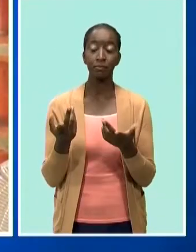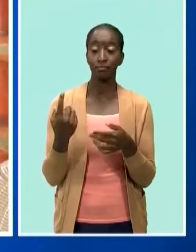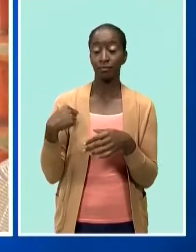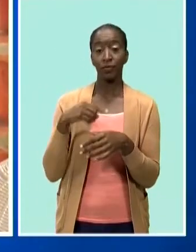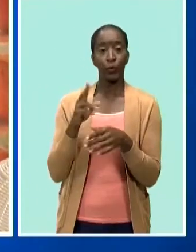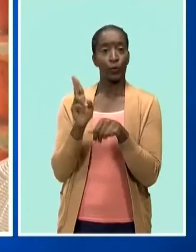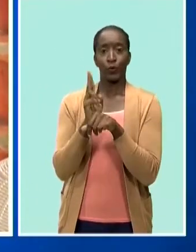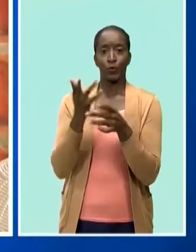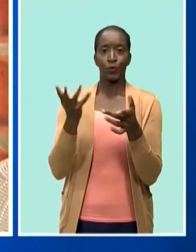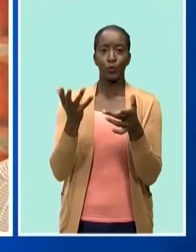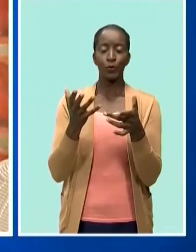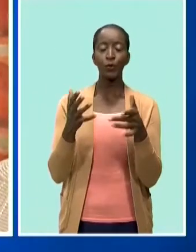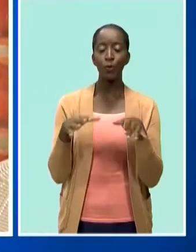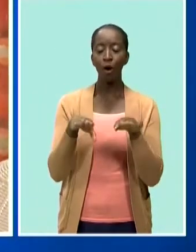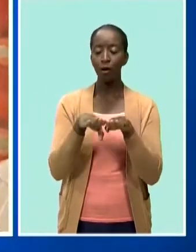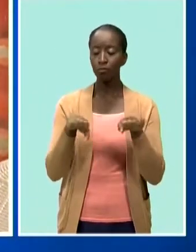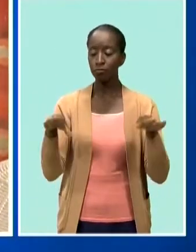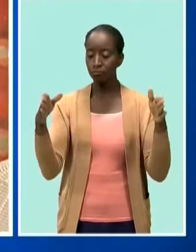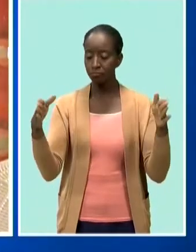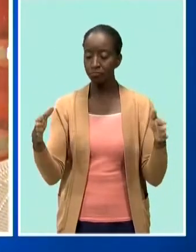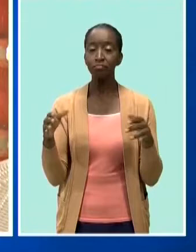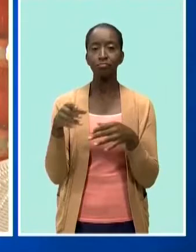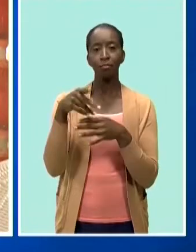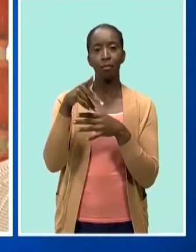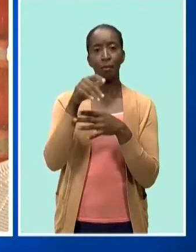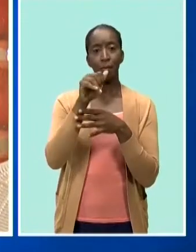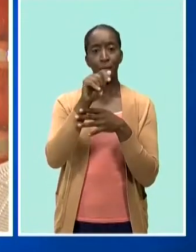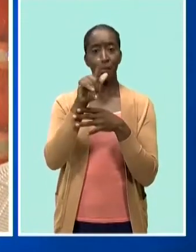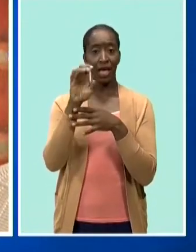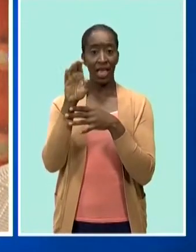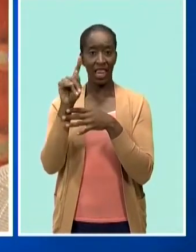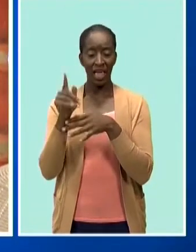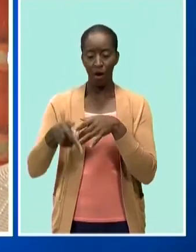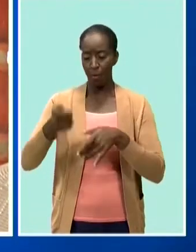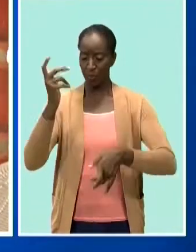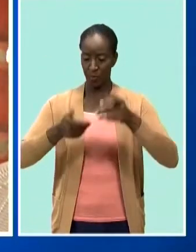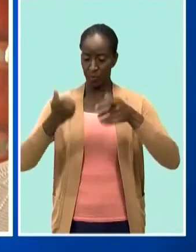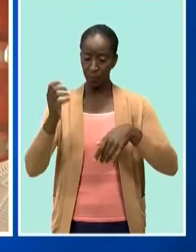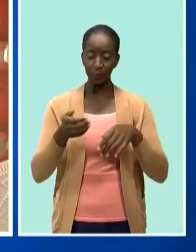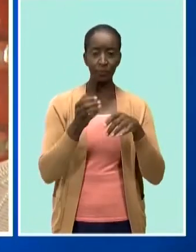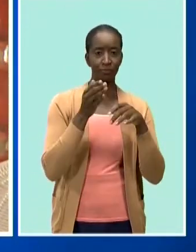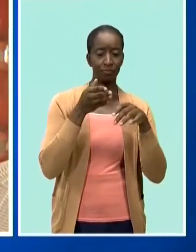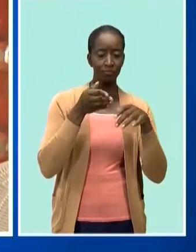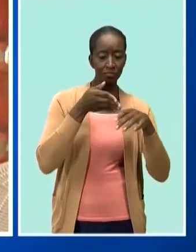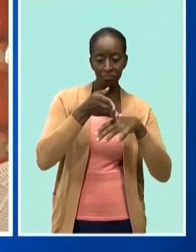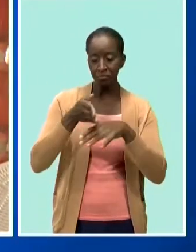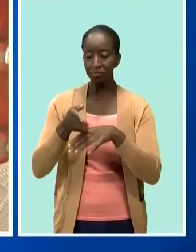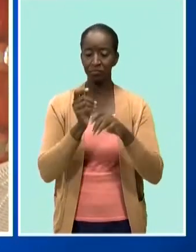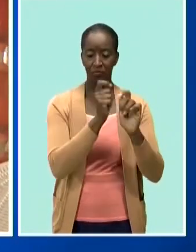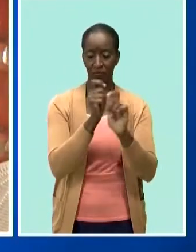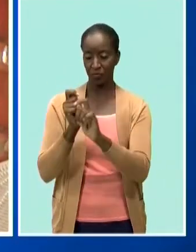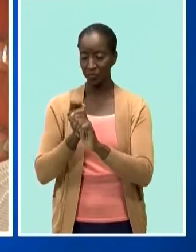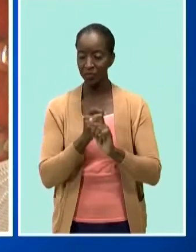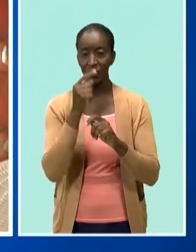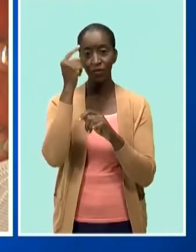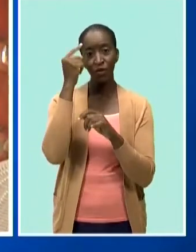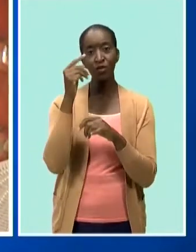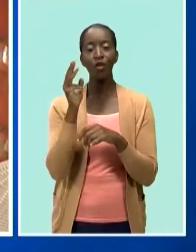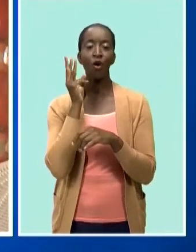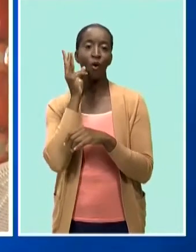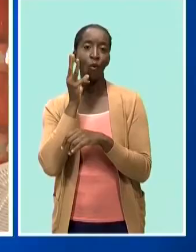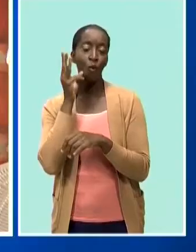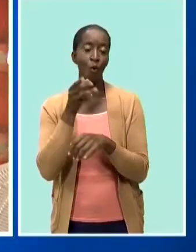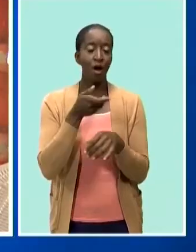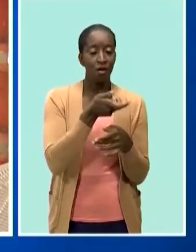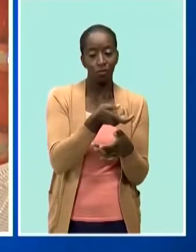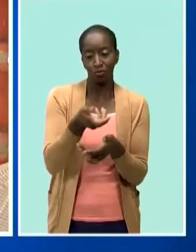dismantle it to build a bar which will hold wines or brandy, and it also holds wine glasses at the bottom. We also did